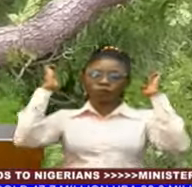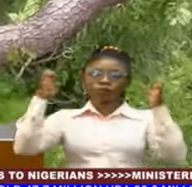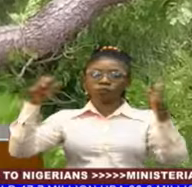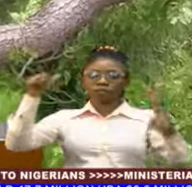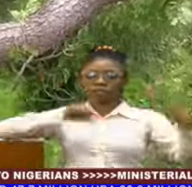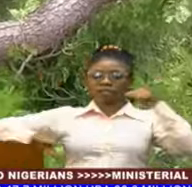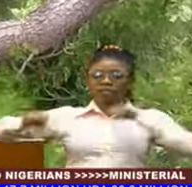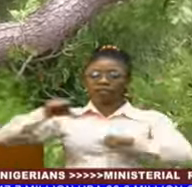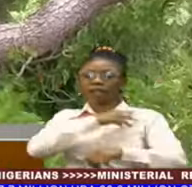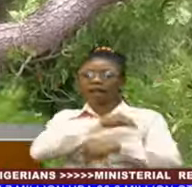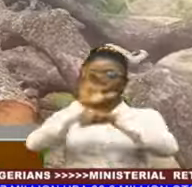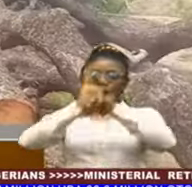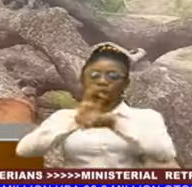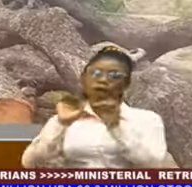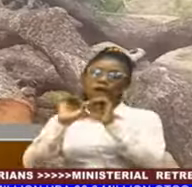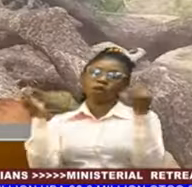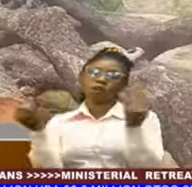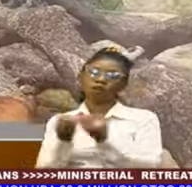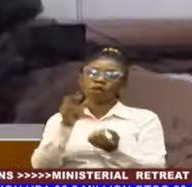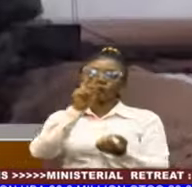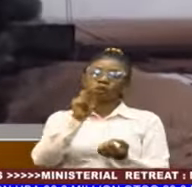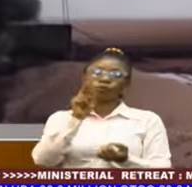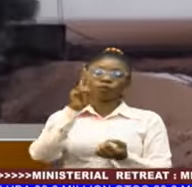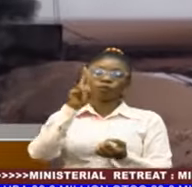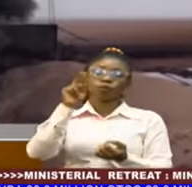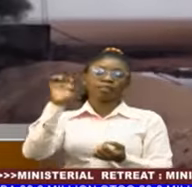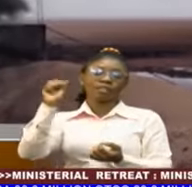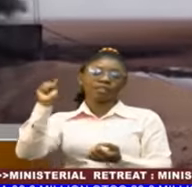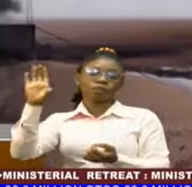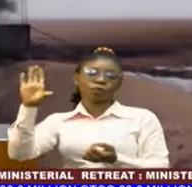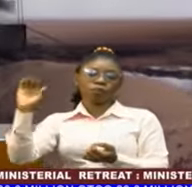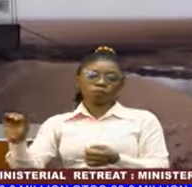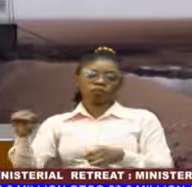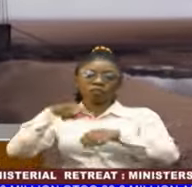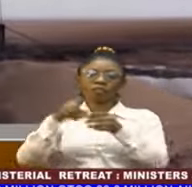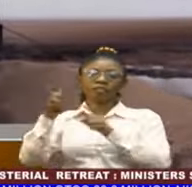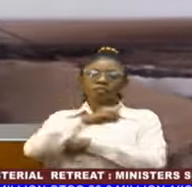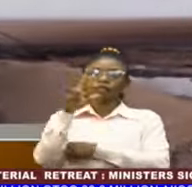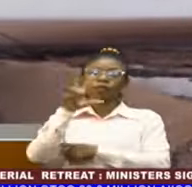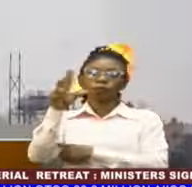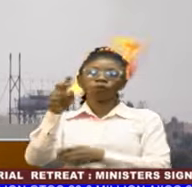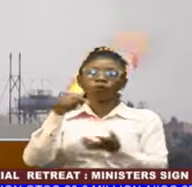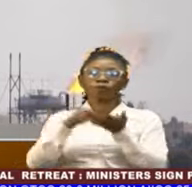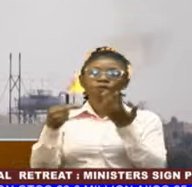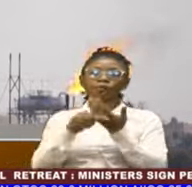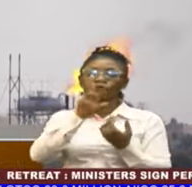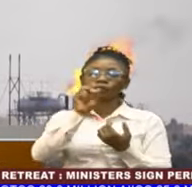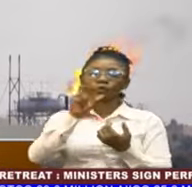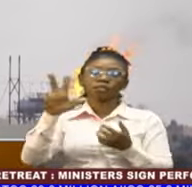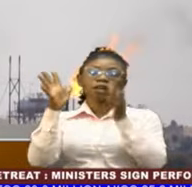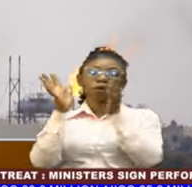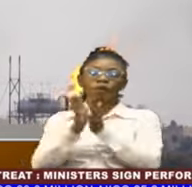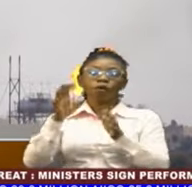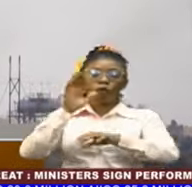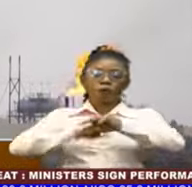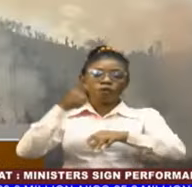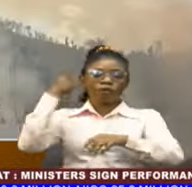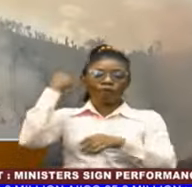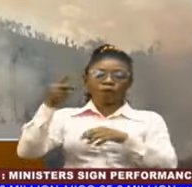and Cultural Organization, UNESCO, on this day, 3rd of November 2023, called for an improved